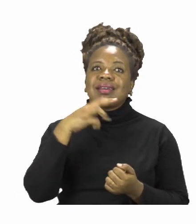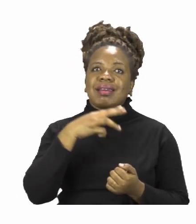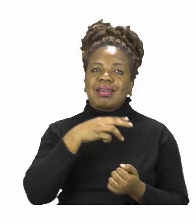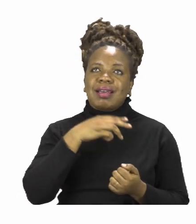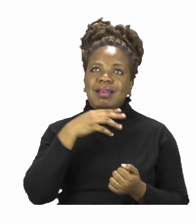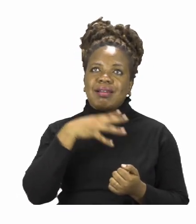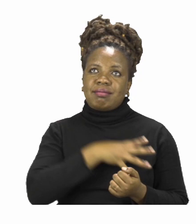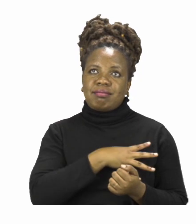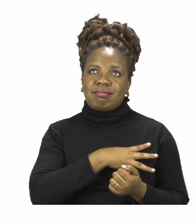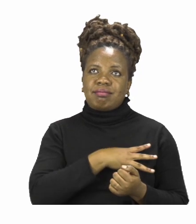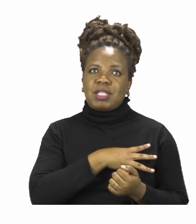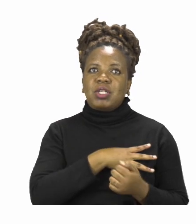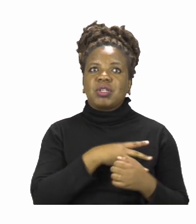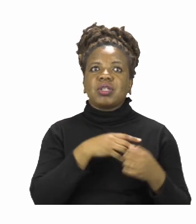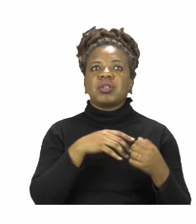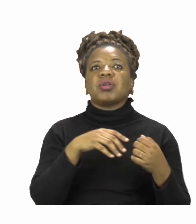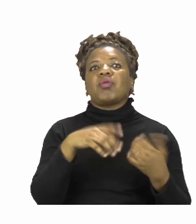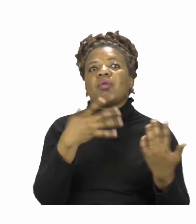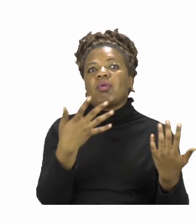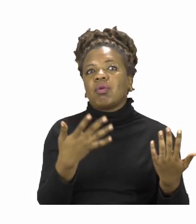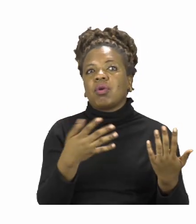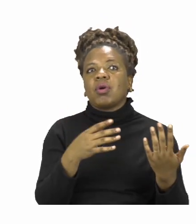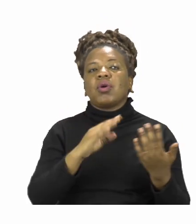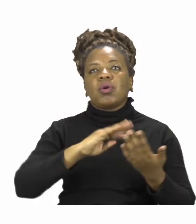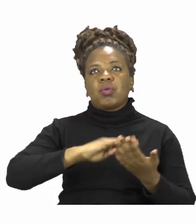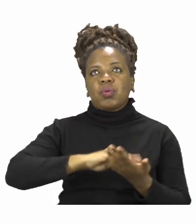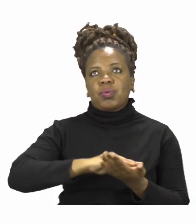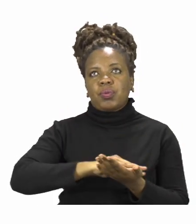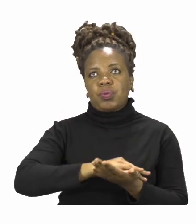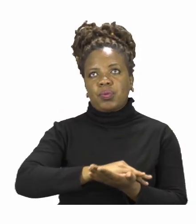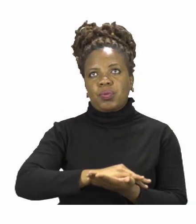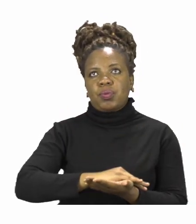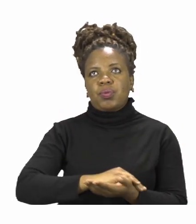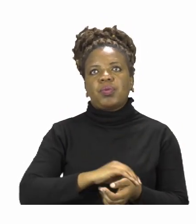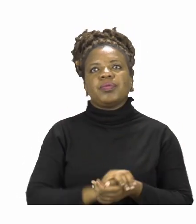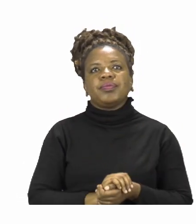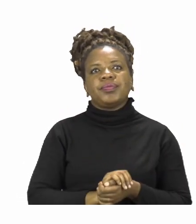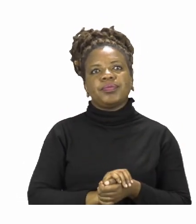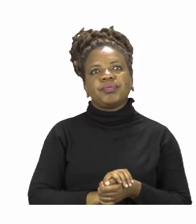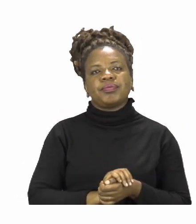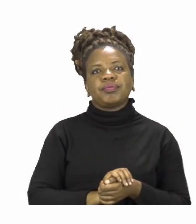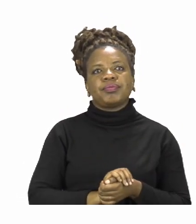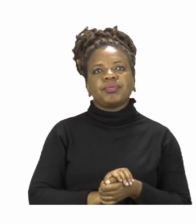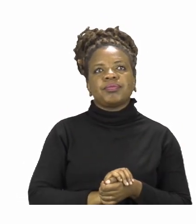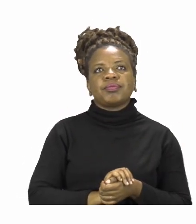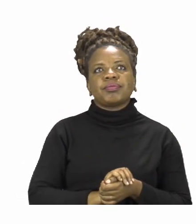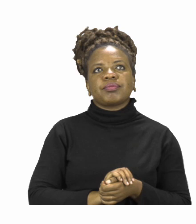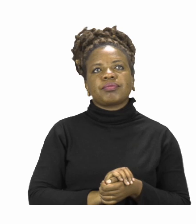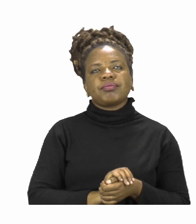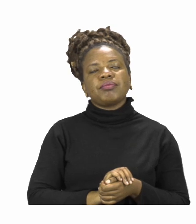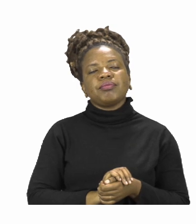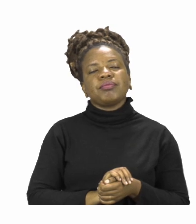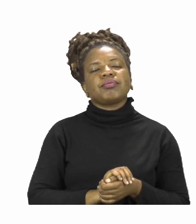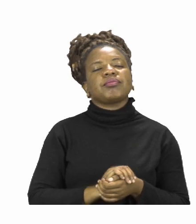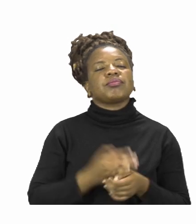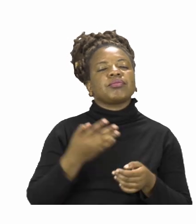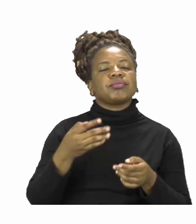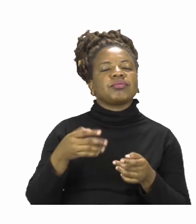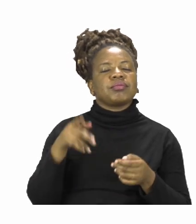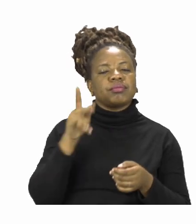So these are our questions that we have to answer. But before we do that, let's go back to the passage on